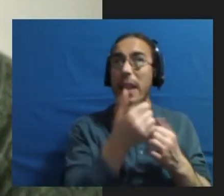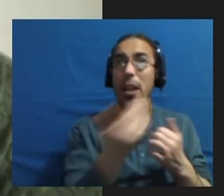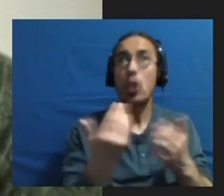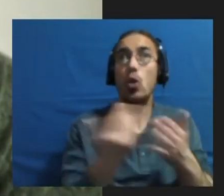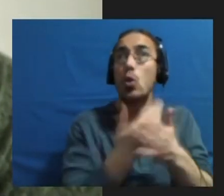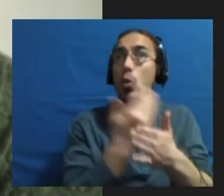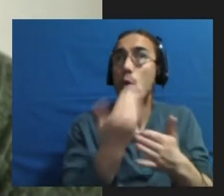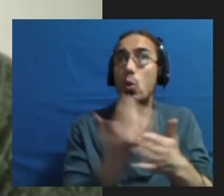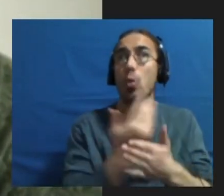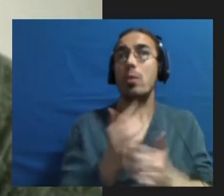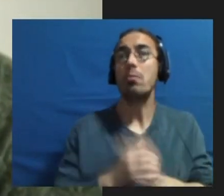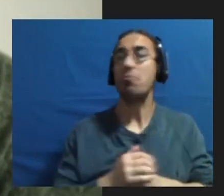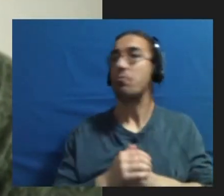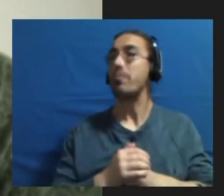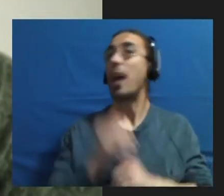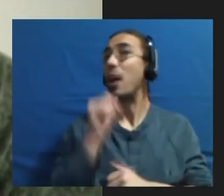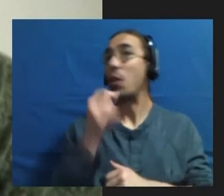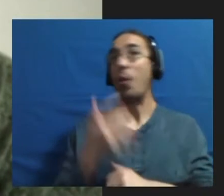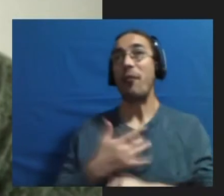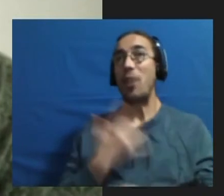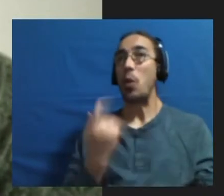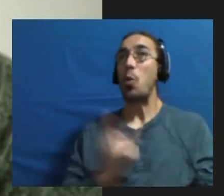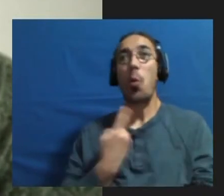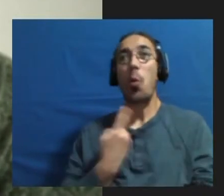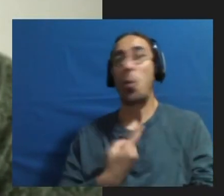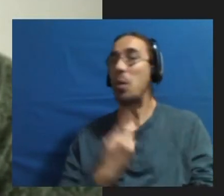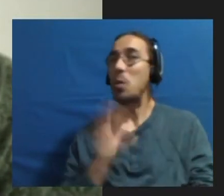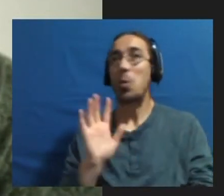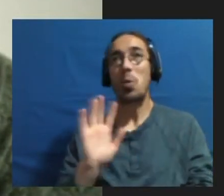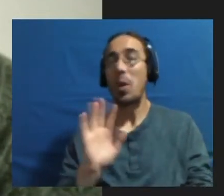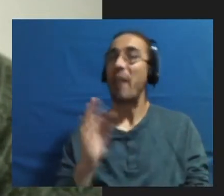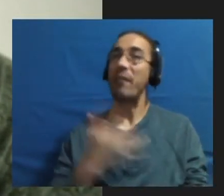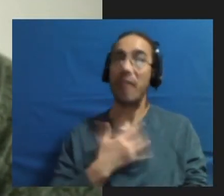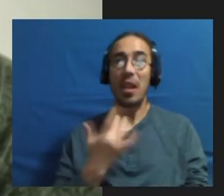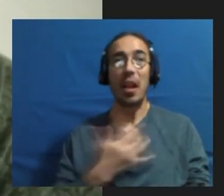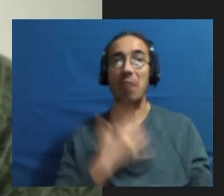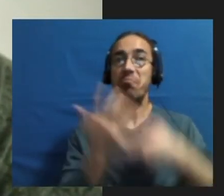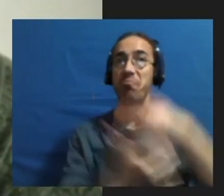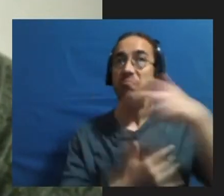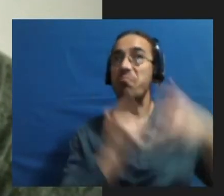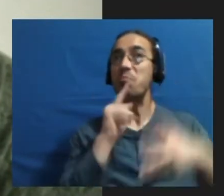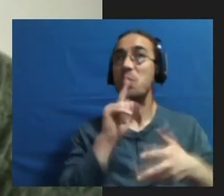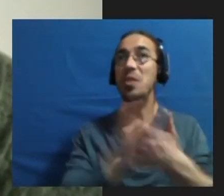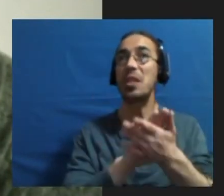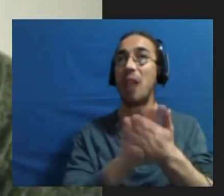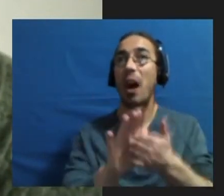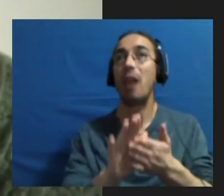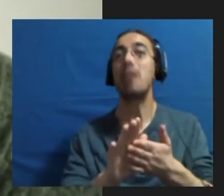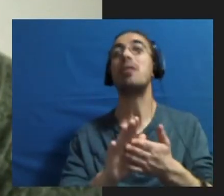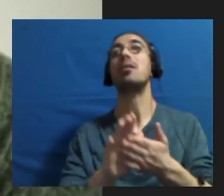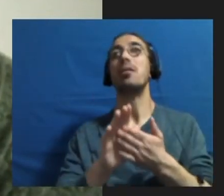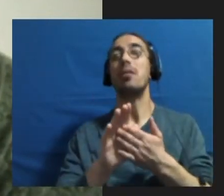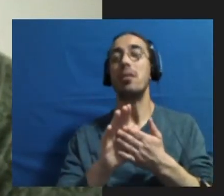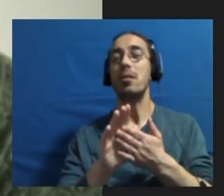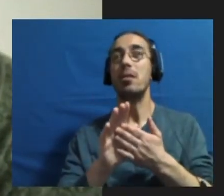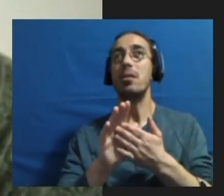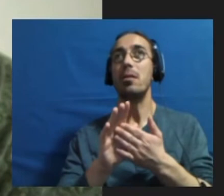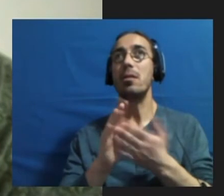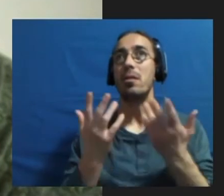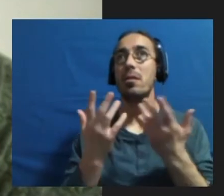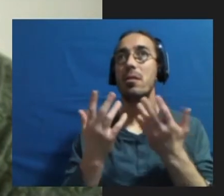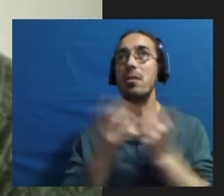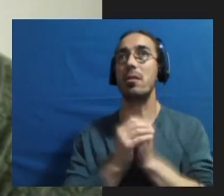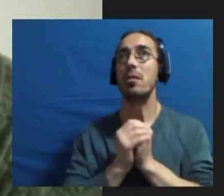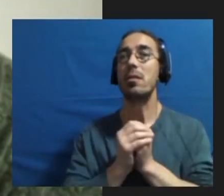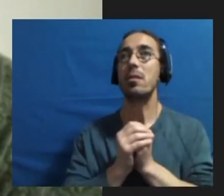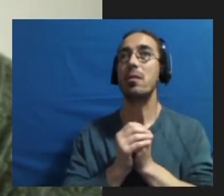I don't feel alone anymore. I really don't. Like it's so nice to just I find so